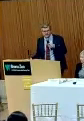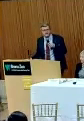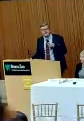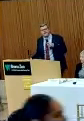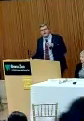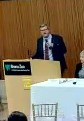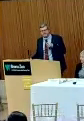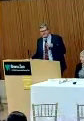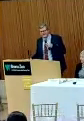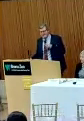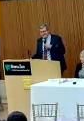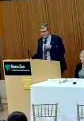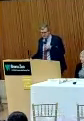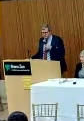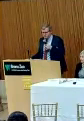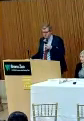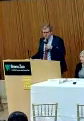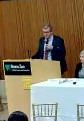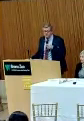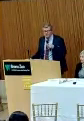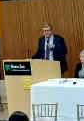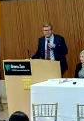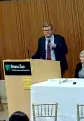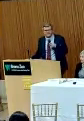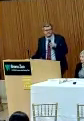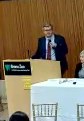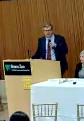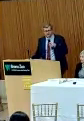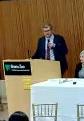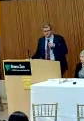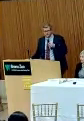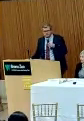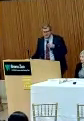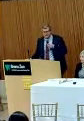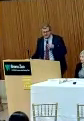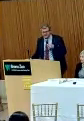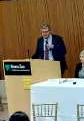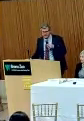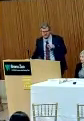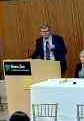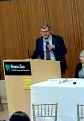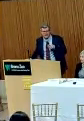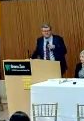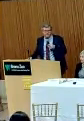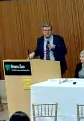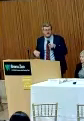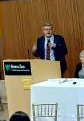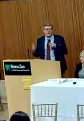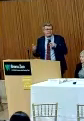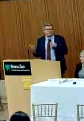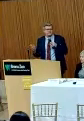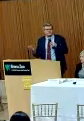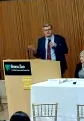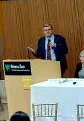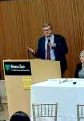segregated and and the uh Court uh required HUD to take some action to remediate that segregation in public housing